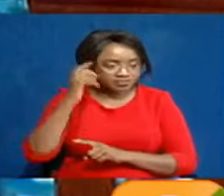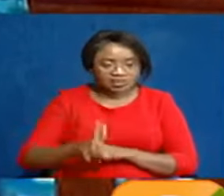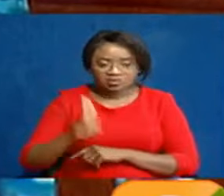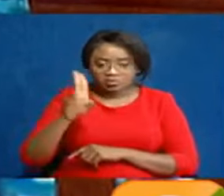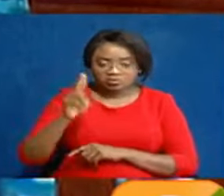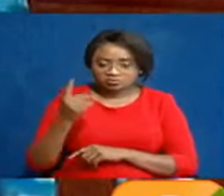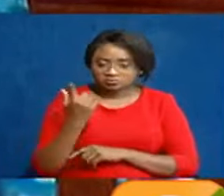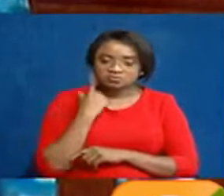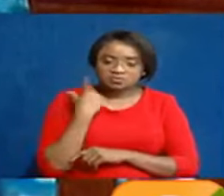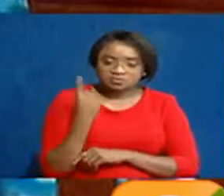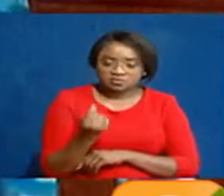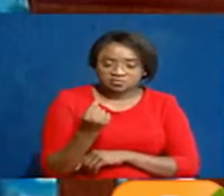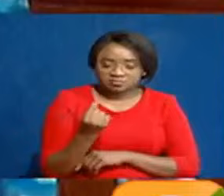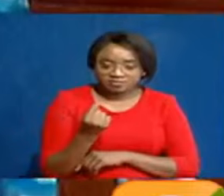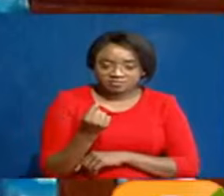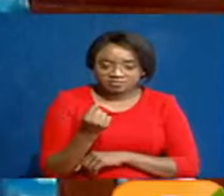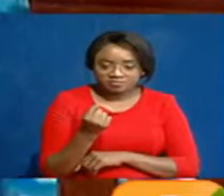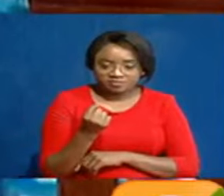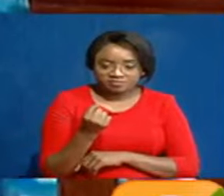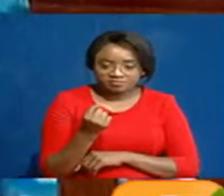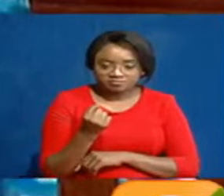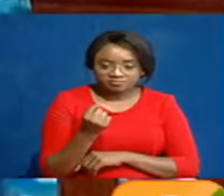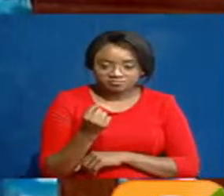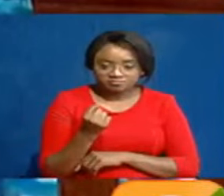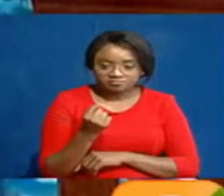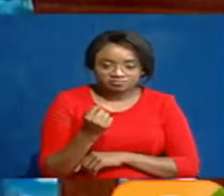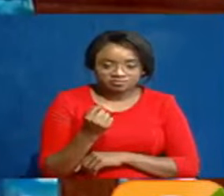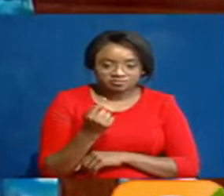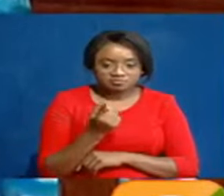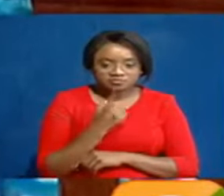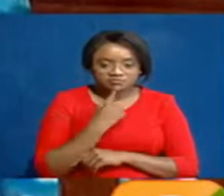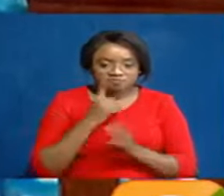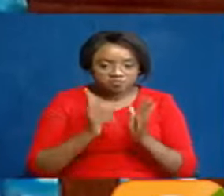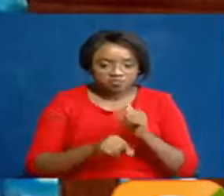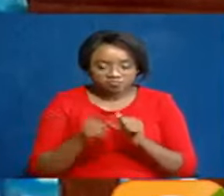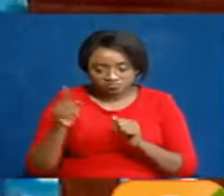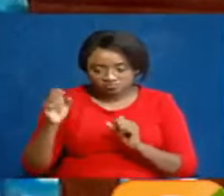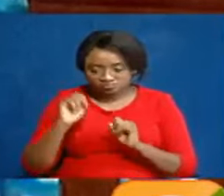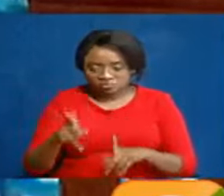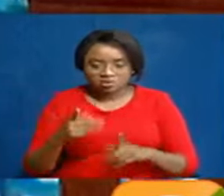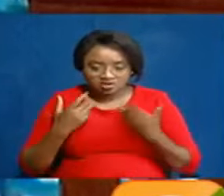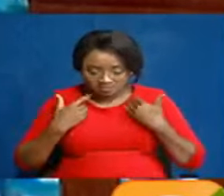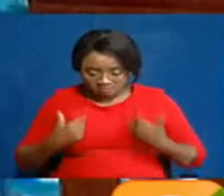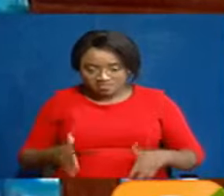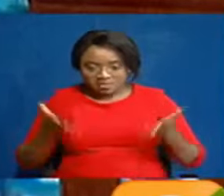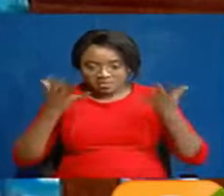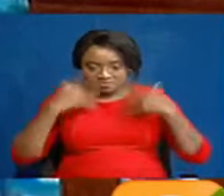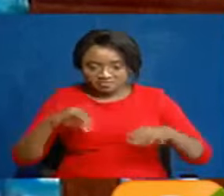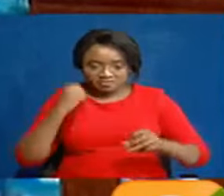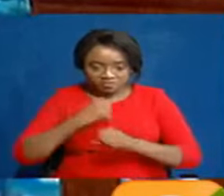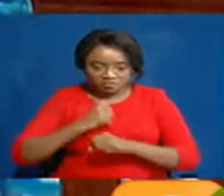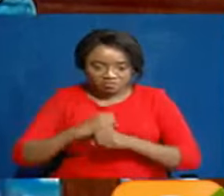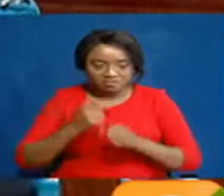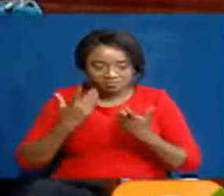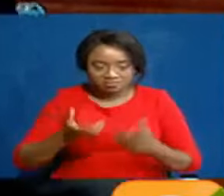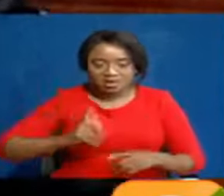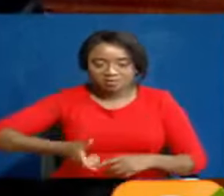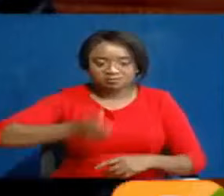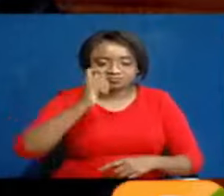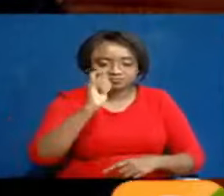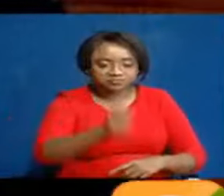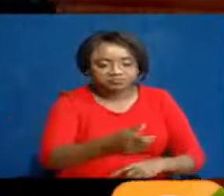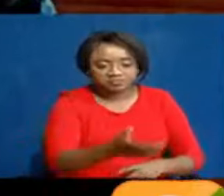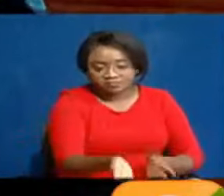a relay. Why can't he let me finish running? I will pass the baton to him at a later time. So that's